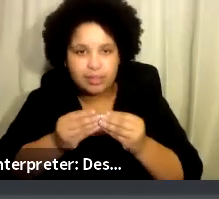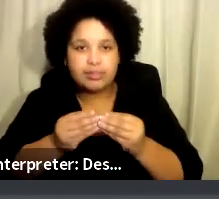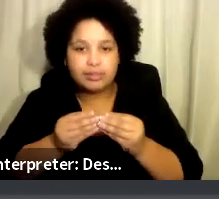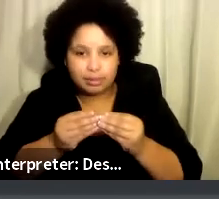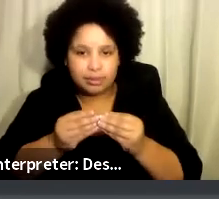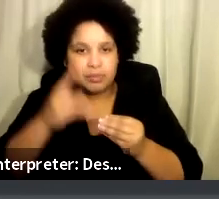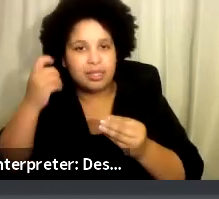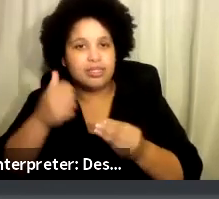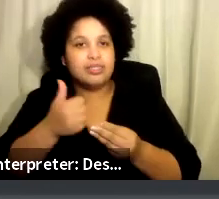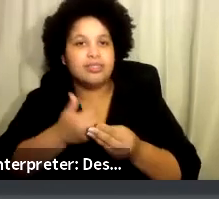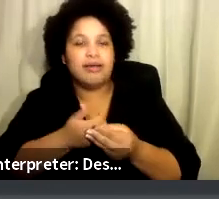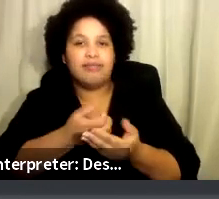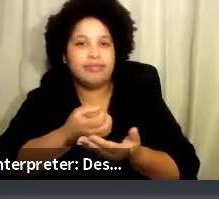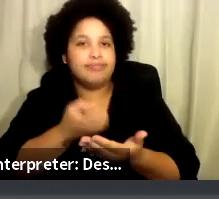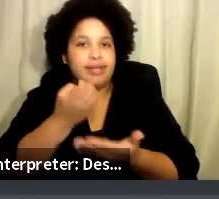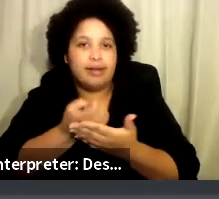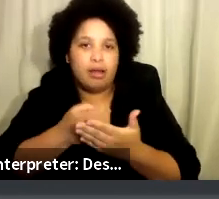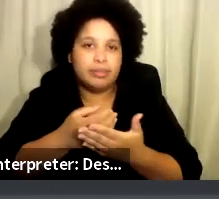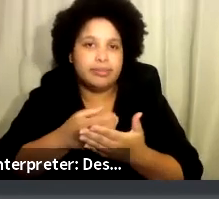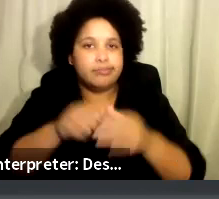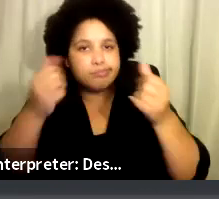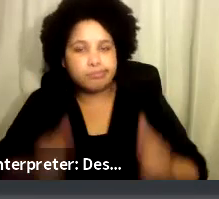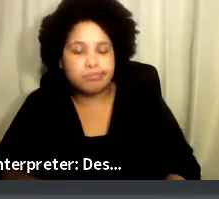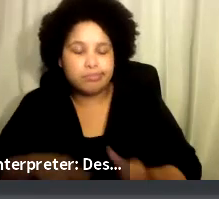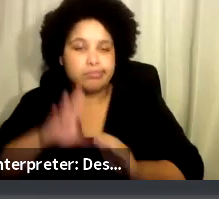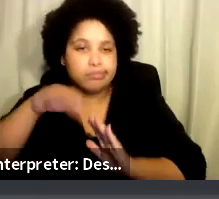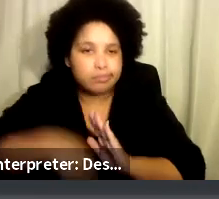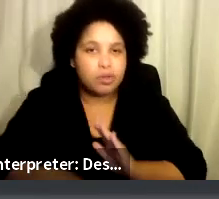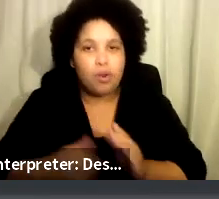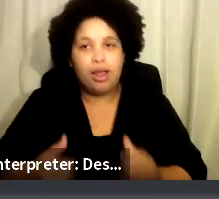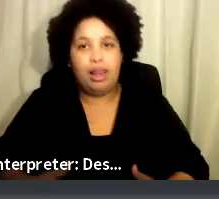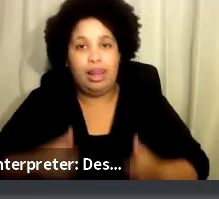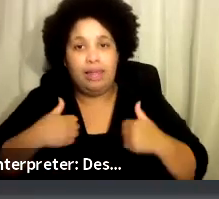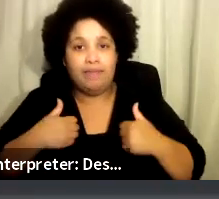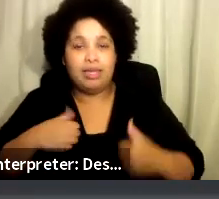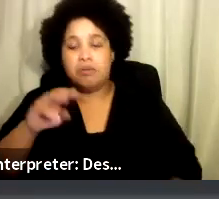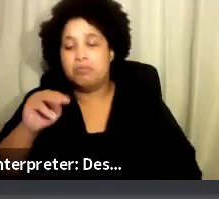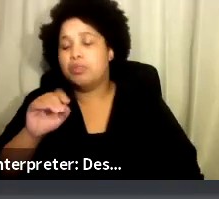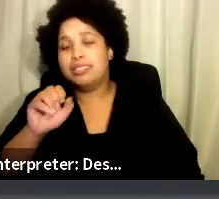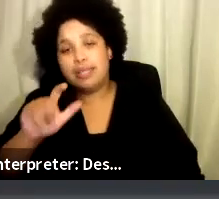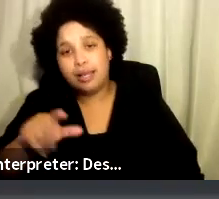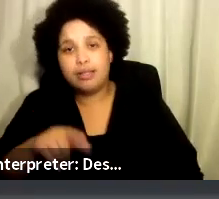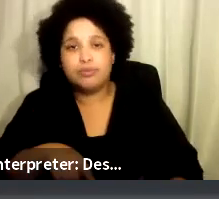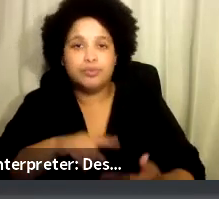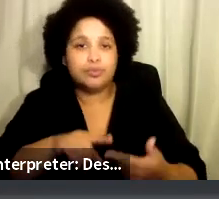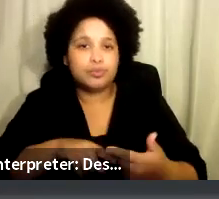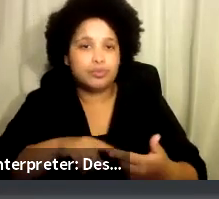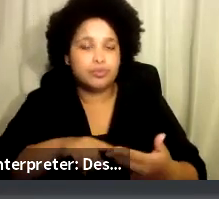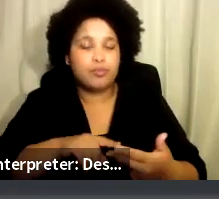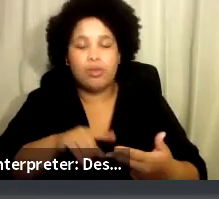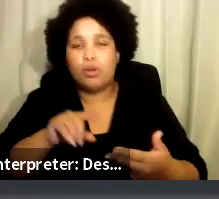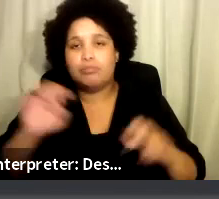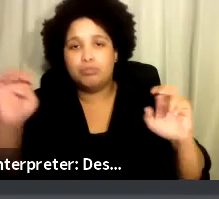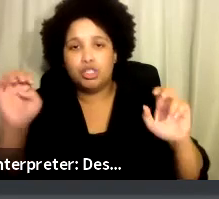to economic hardship, or if they're living in an emergency shelter, in a motel, or whatever the